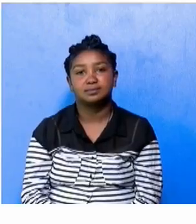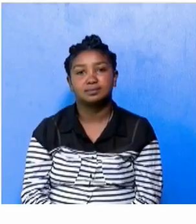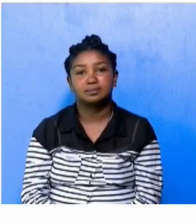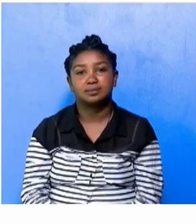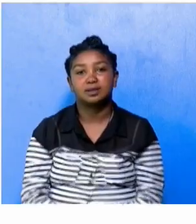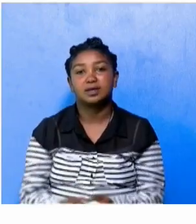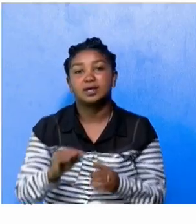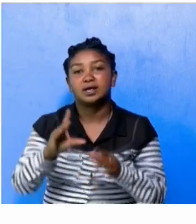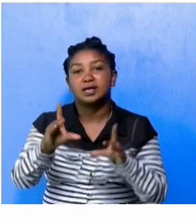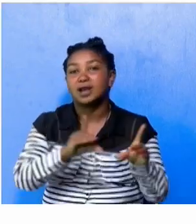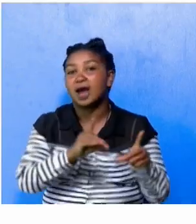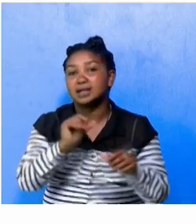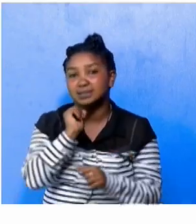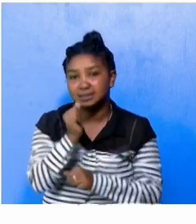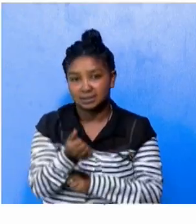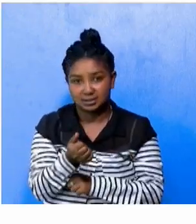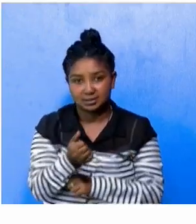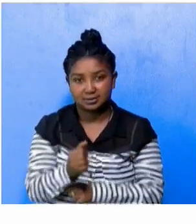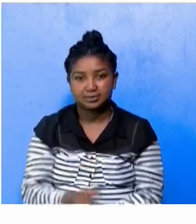doesn't